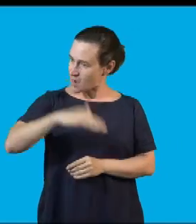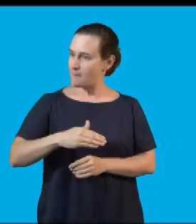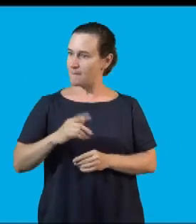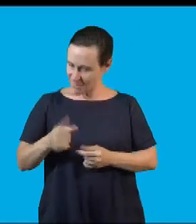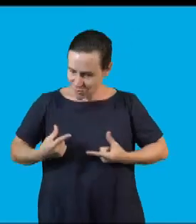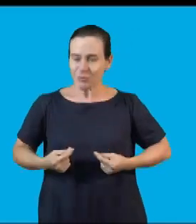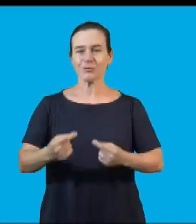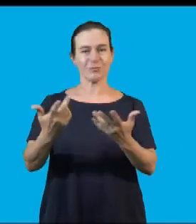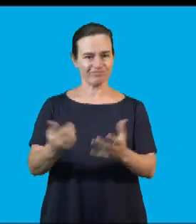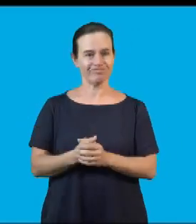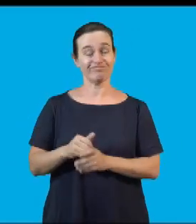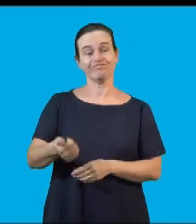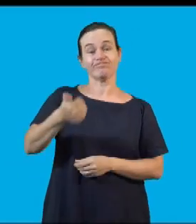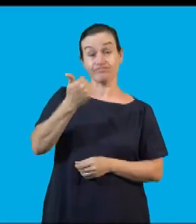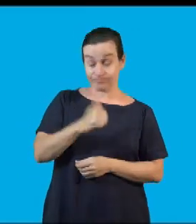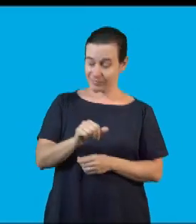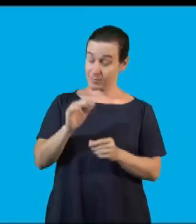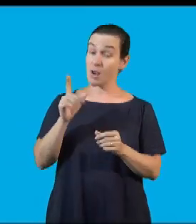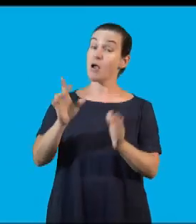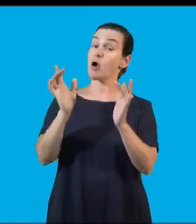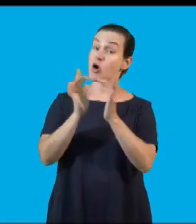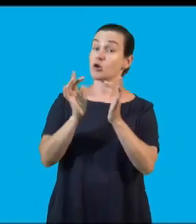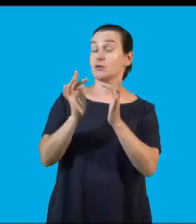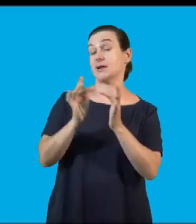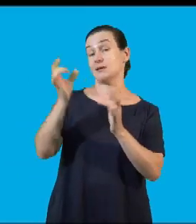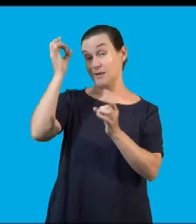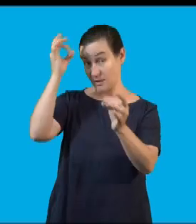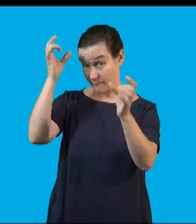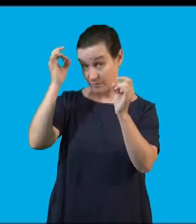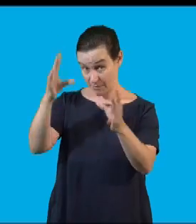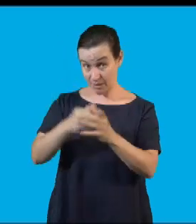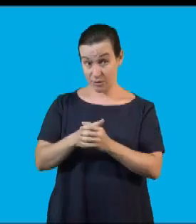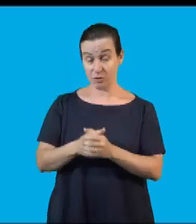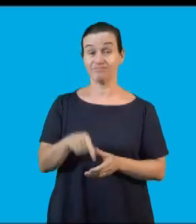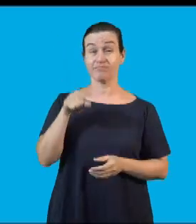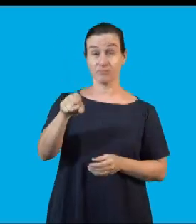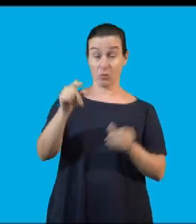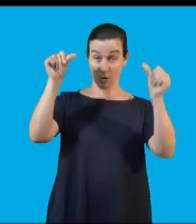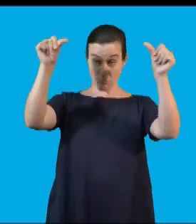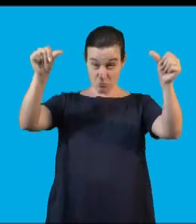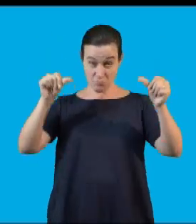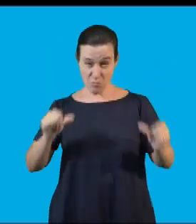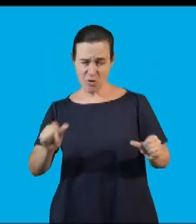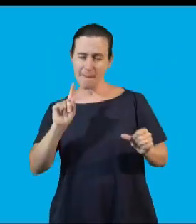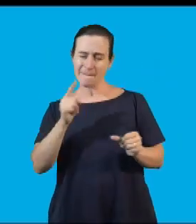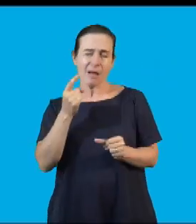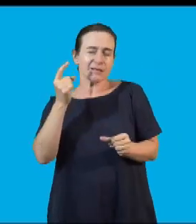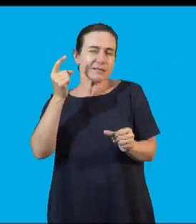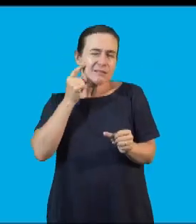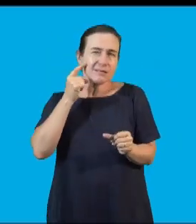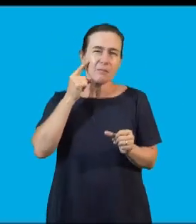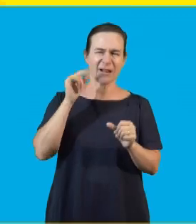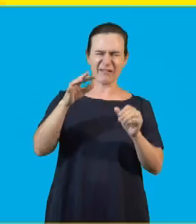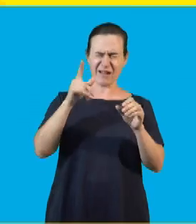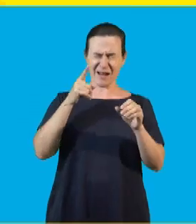to participate, and always contact information. Remember to keep the layout simple and eye-catching.